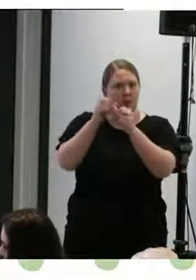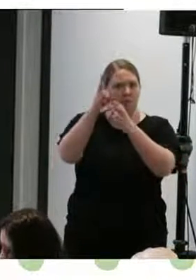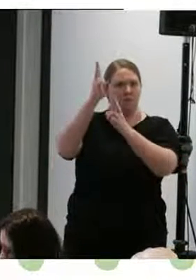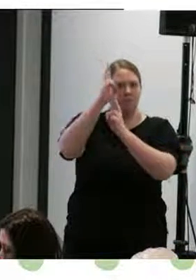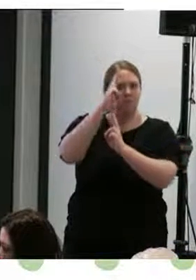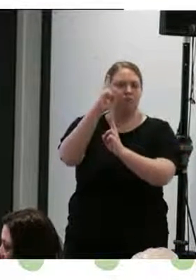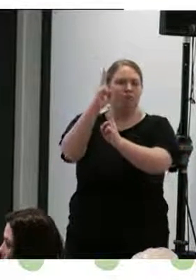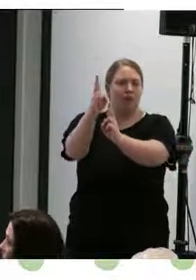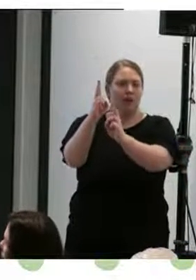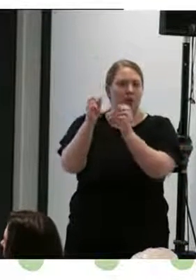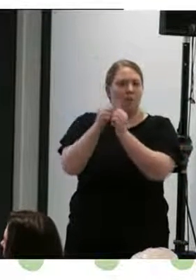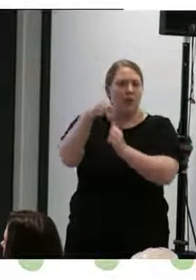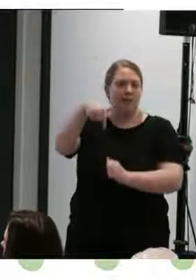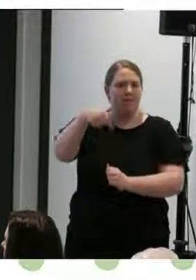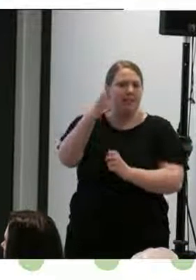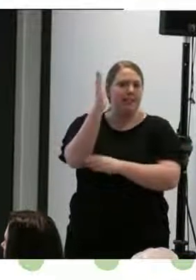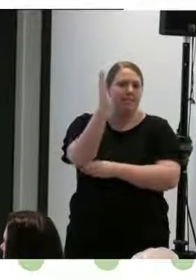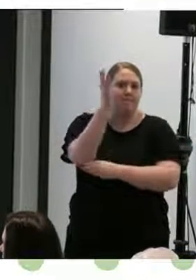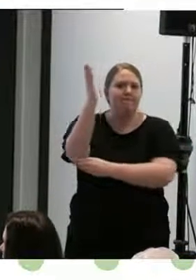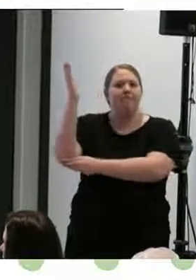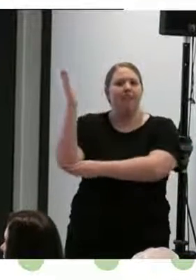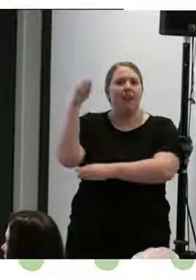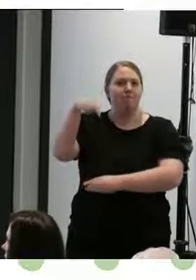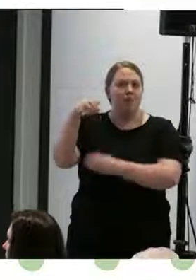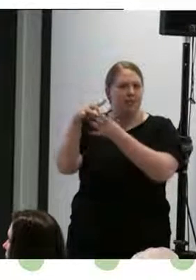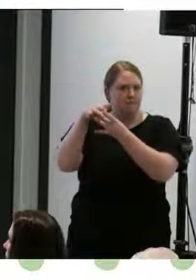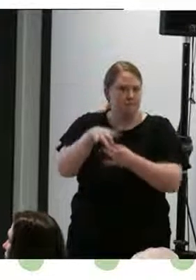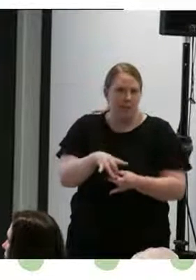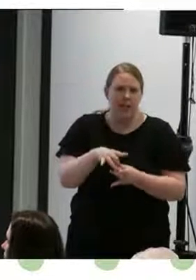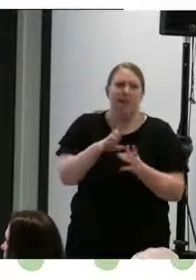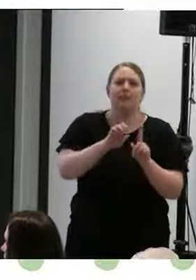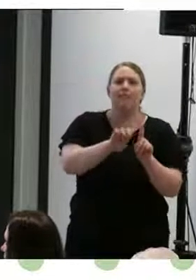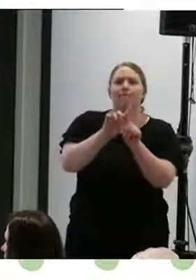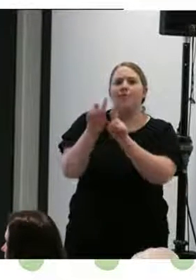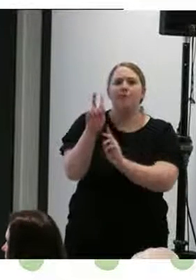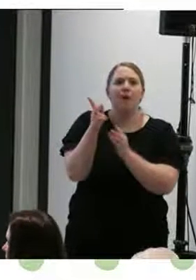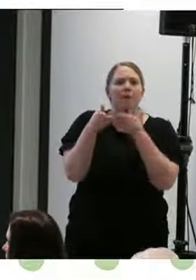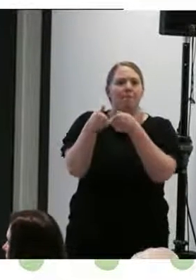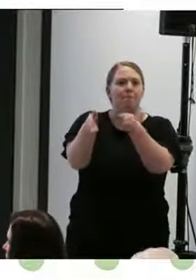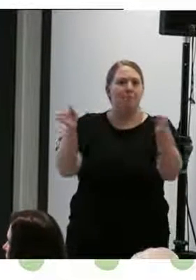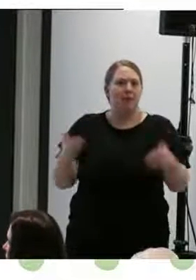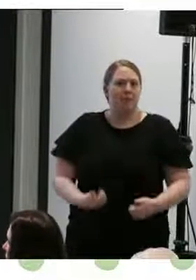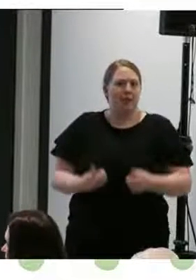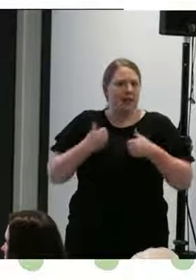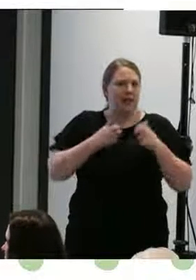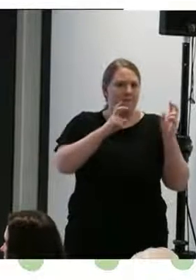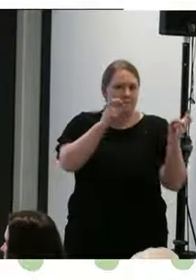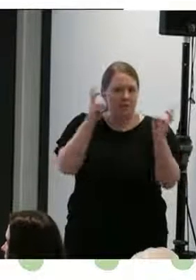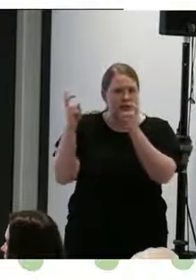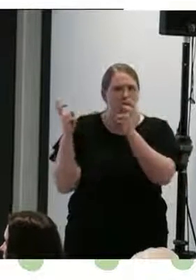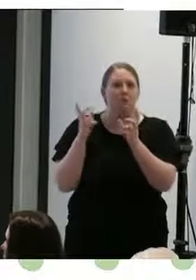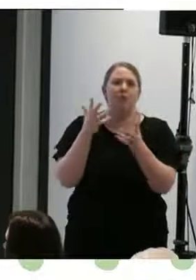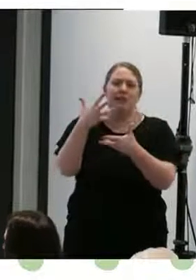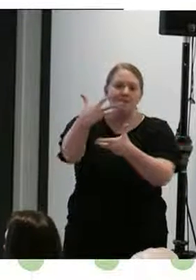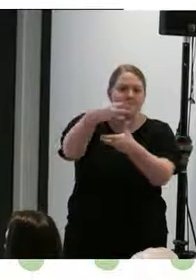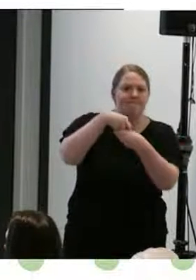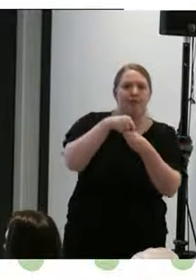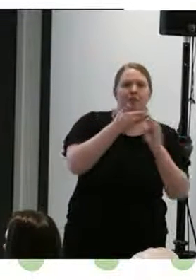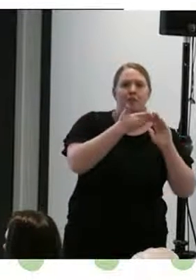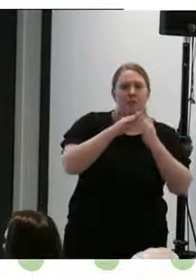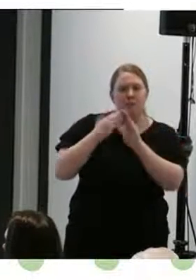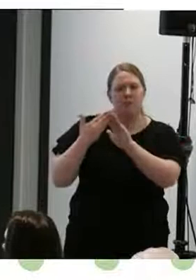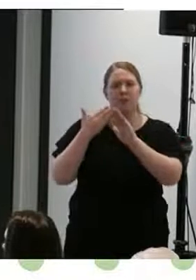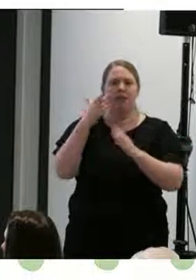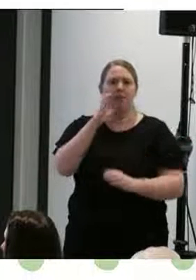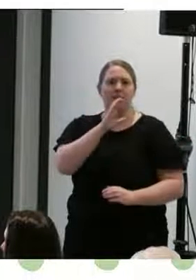studying issues that define our public life and engaging students and citizens in constructive dialogue regarding these issues. As a